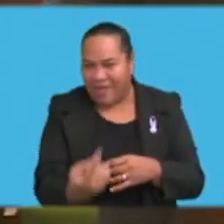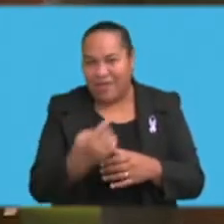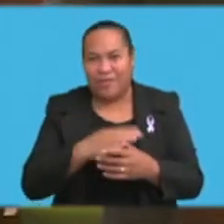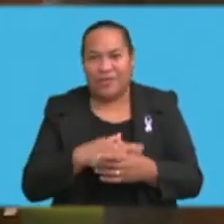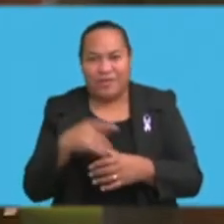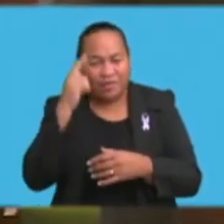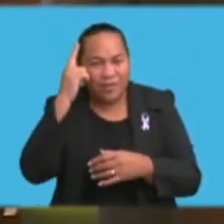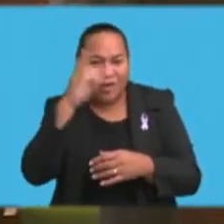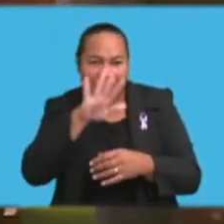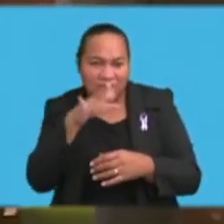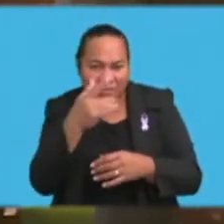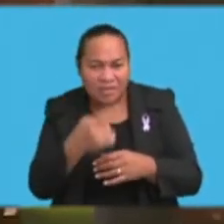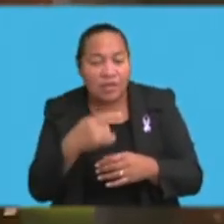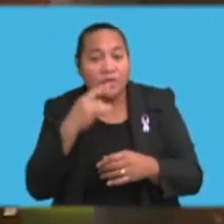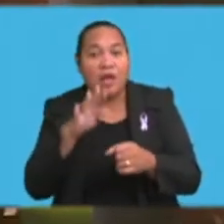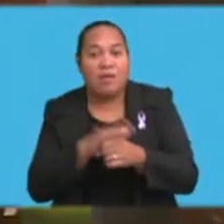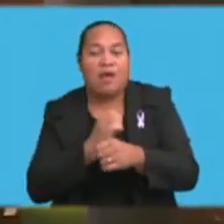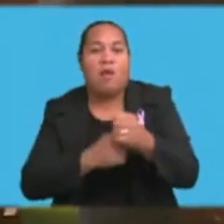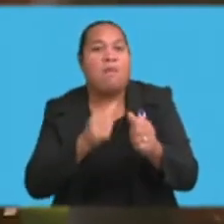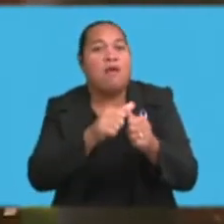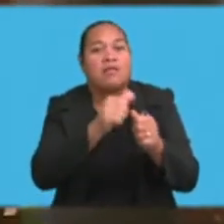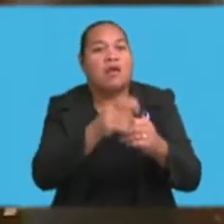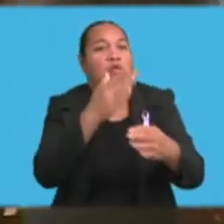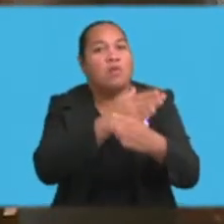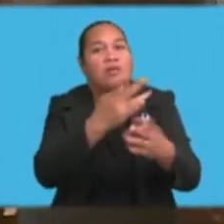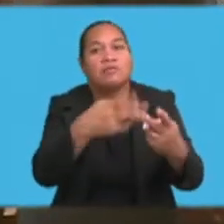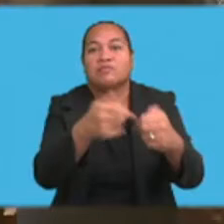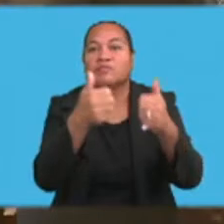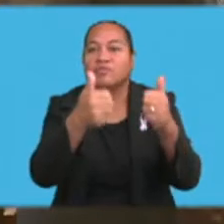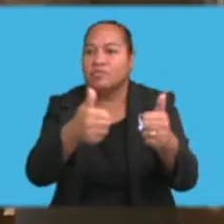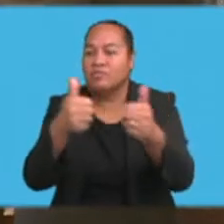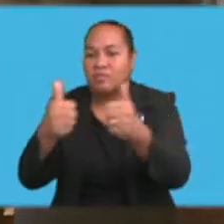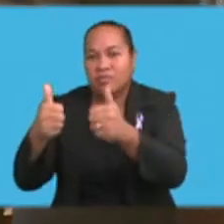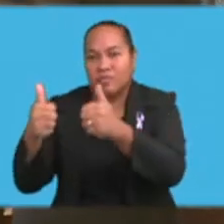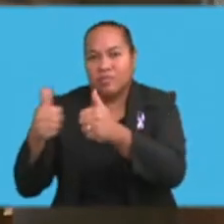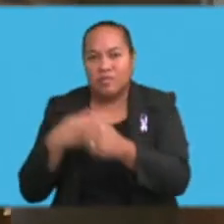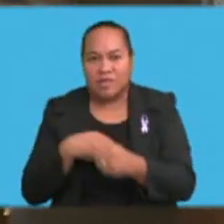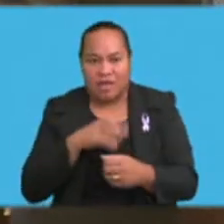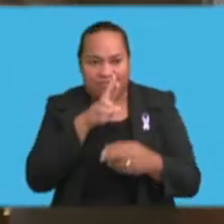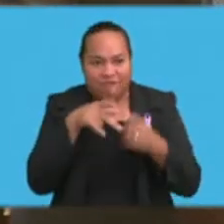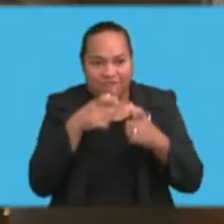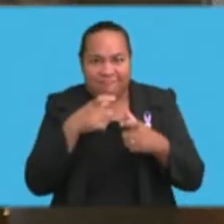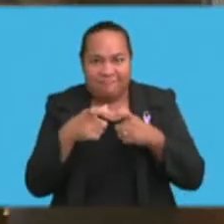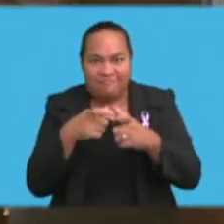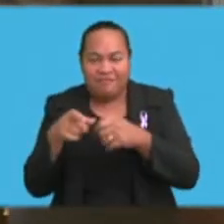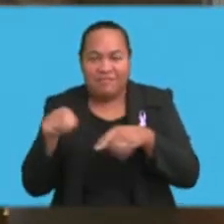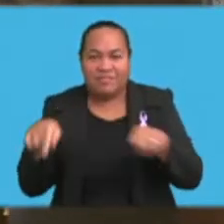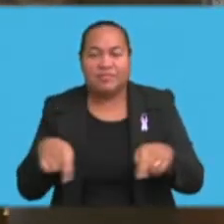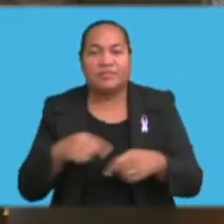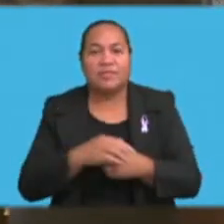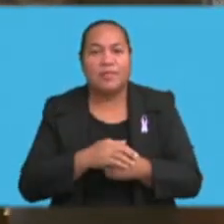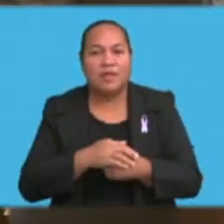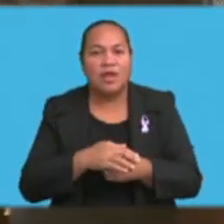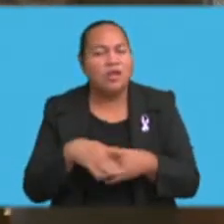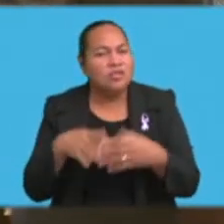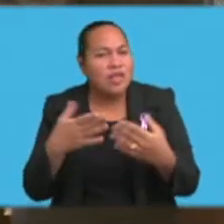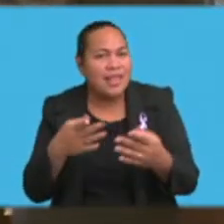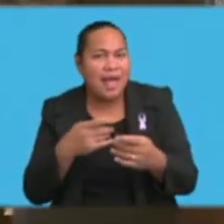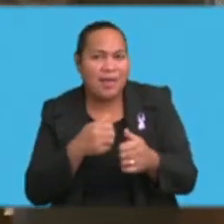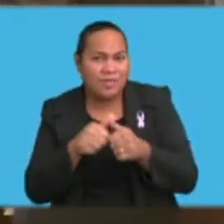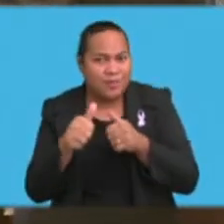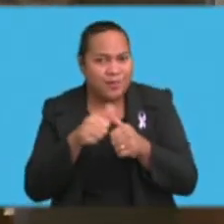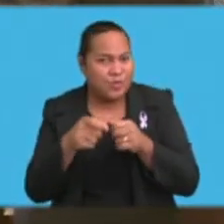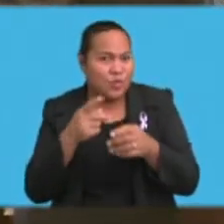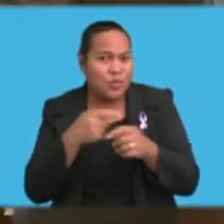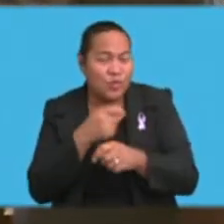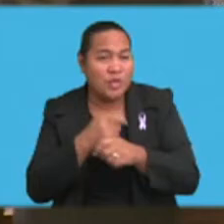get better regulated workplaces. One of the major tools that has been used since the implementation of the